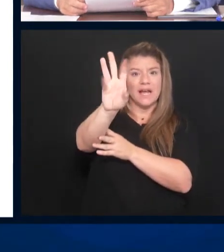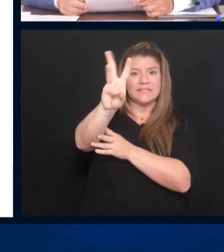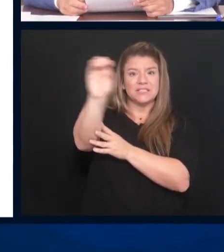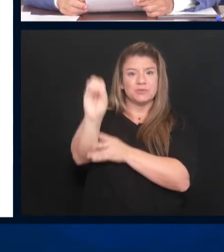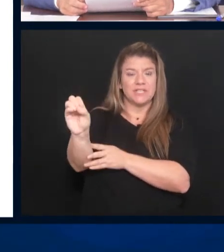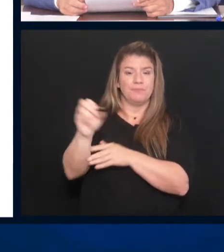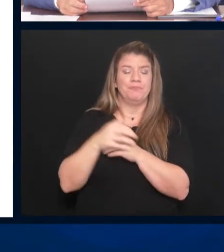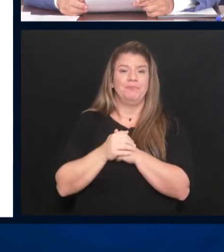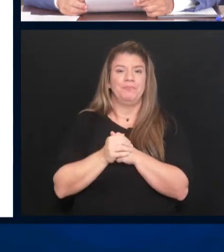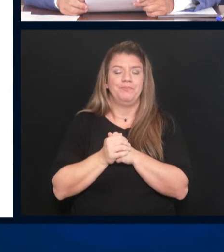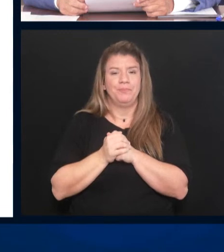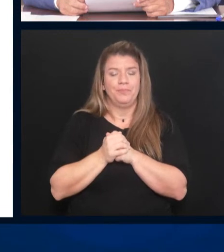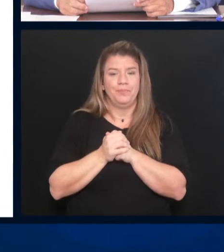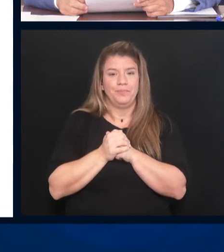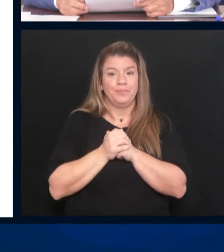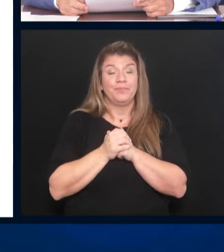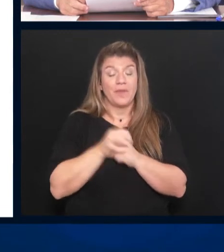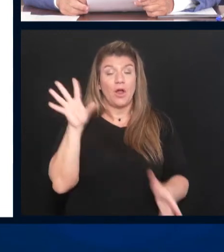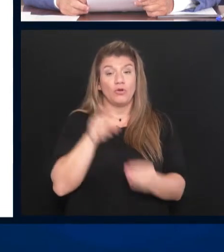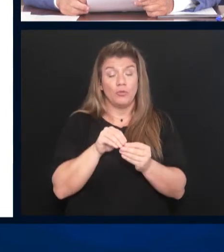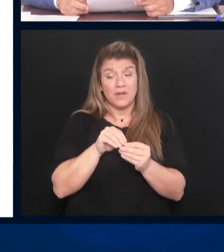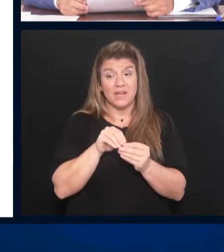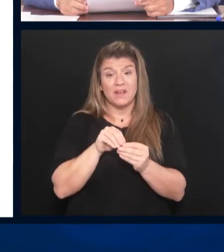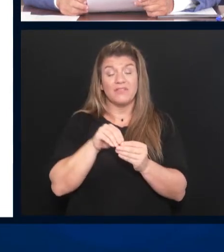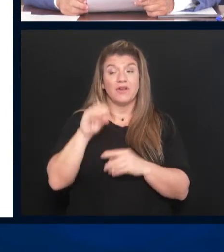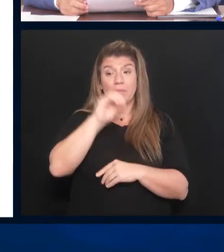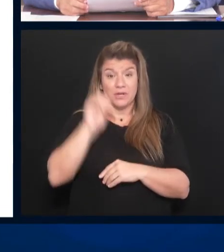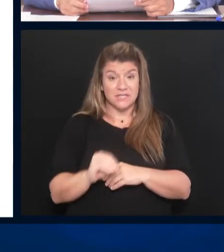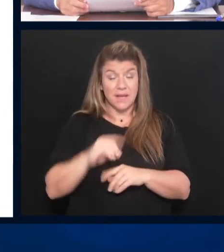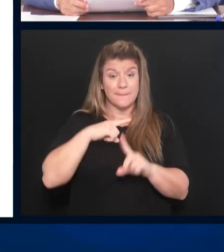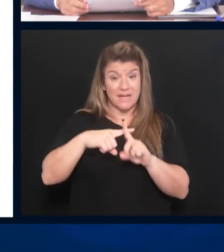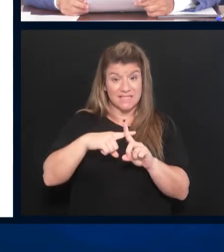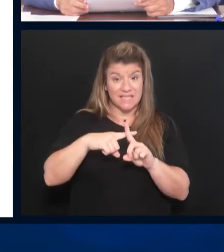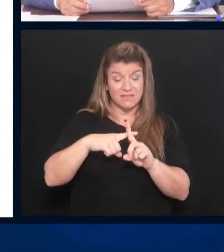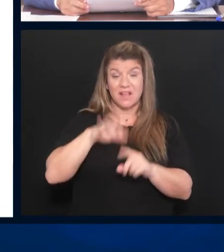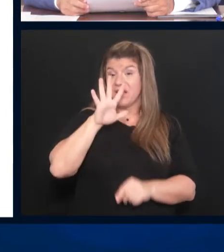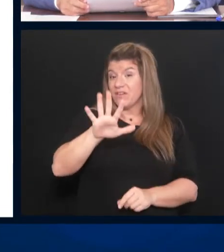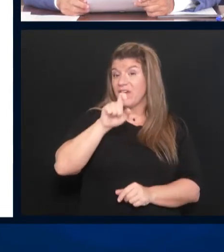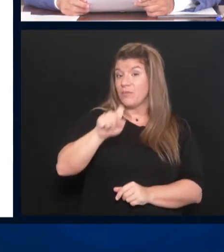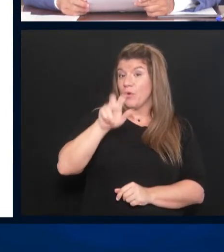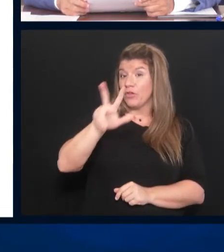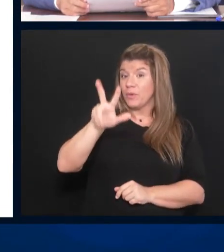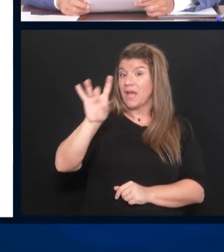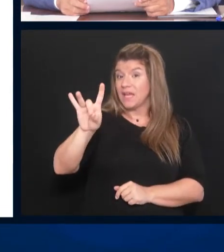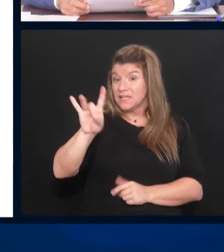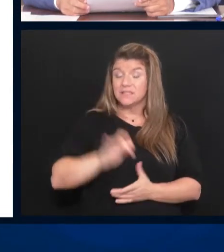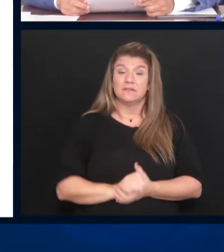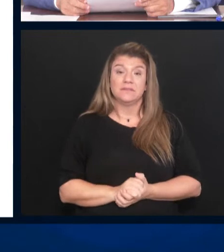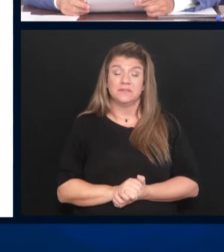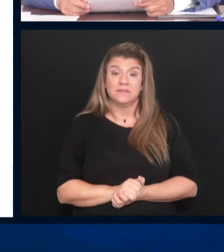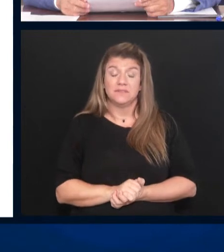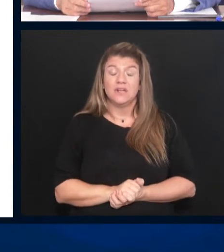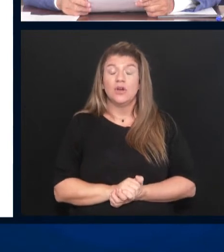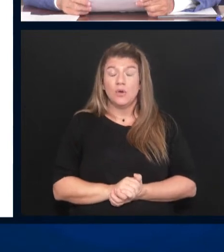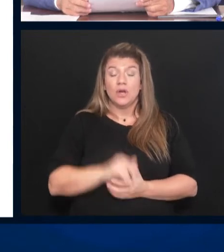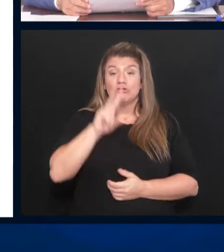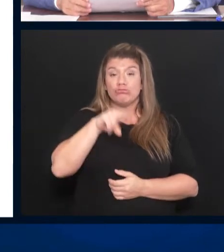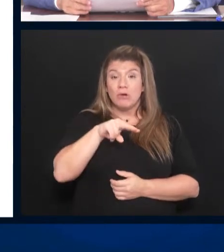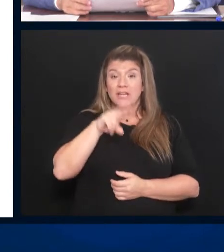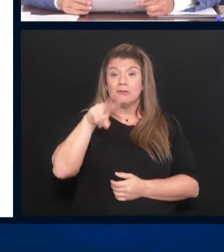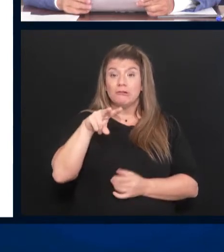17.96%. Our cumulative percent positive is at 5.38. We have